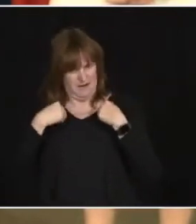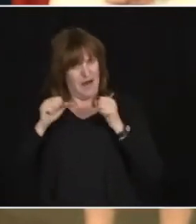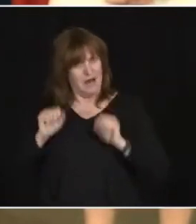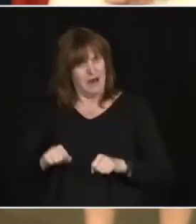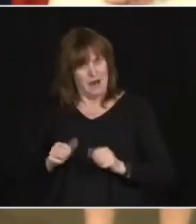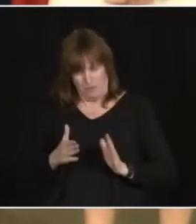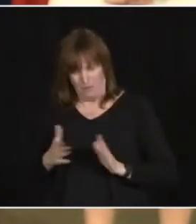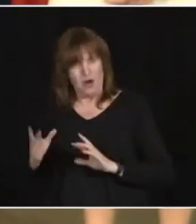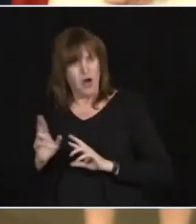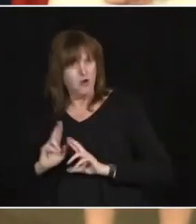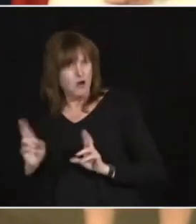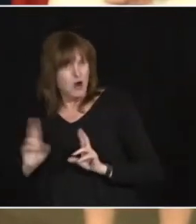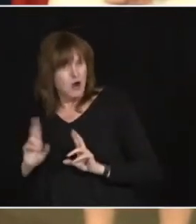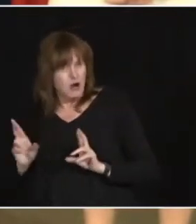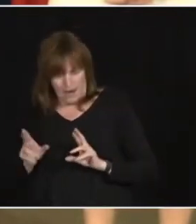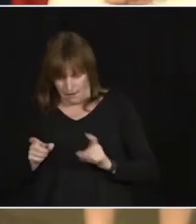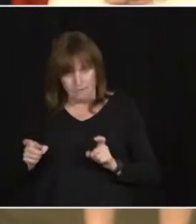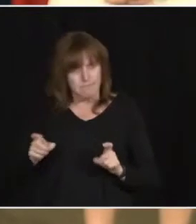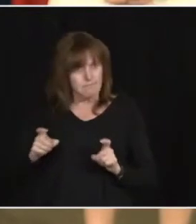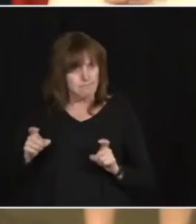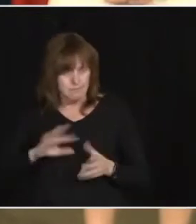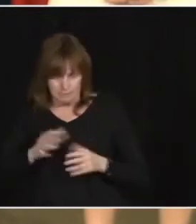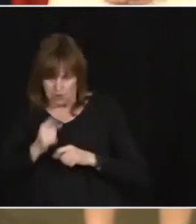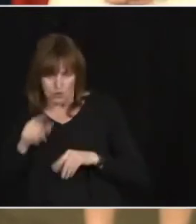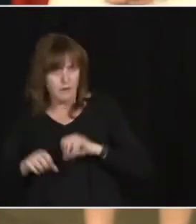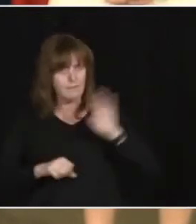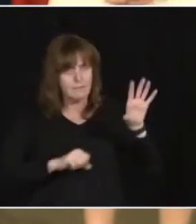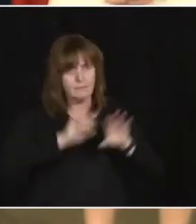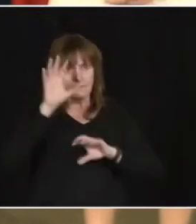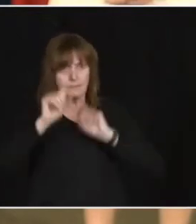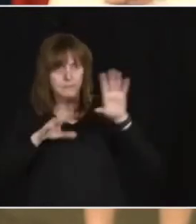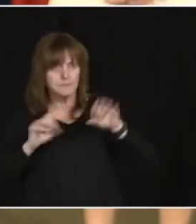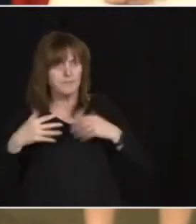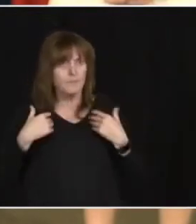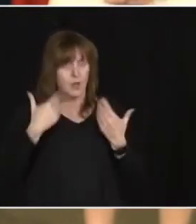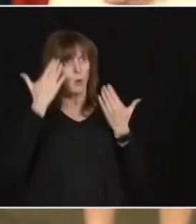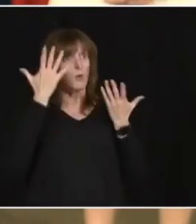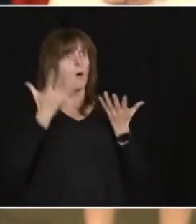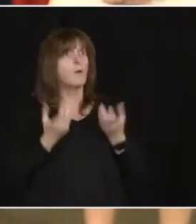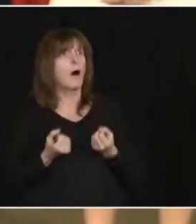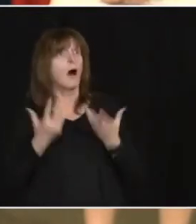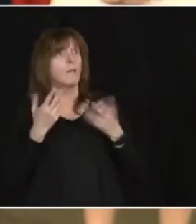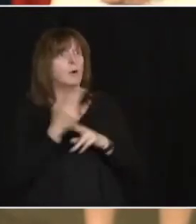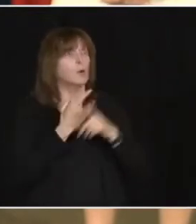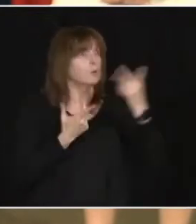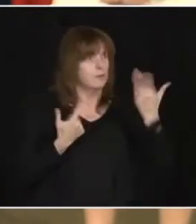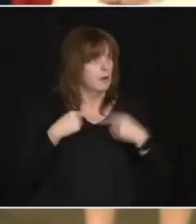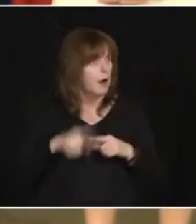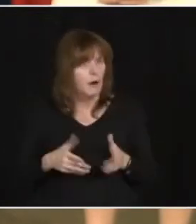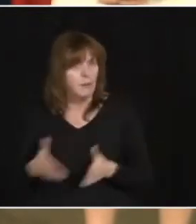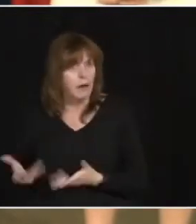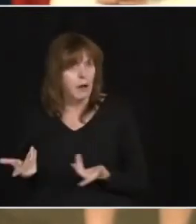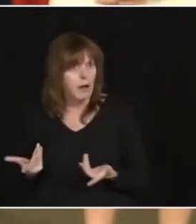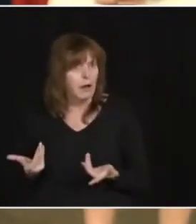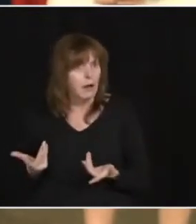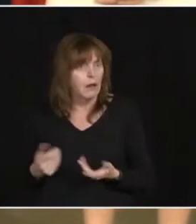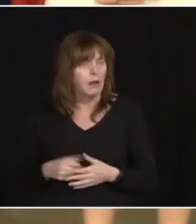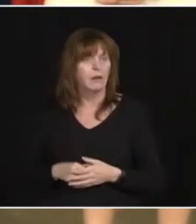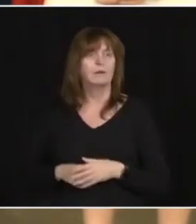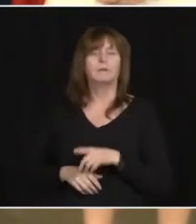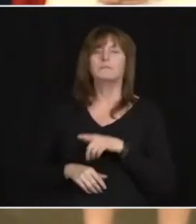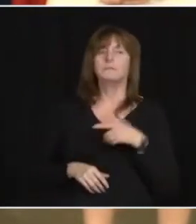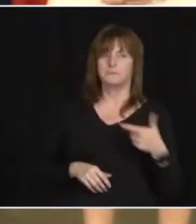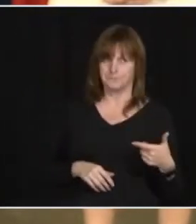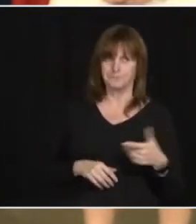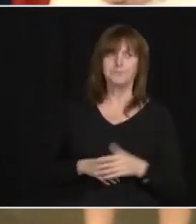it properly, seeing their overall usage. Next question. Next question comes from Mark Douglas